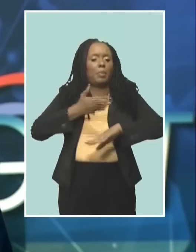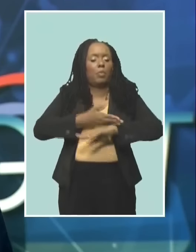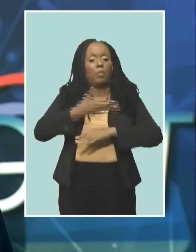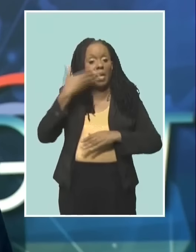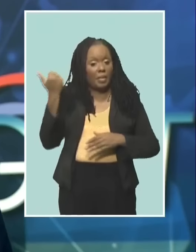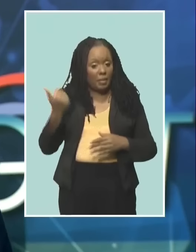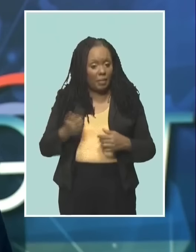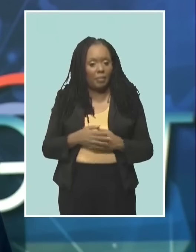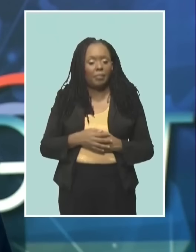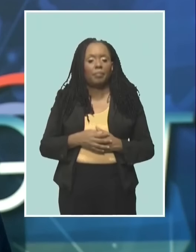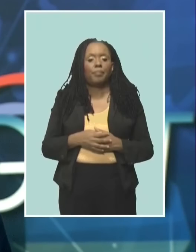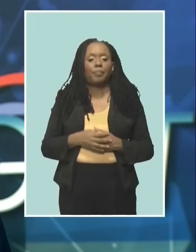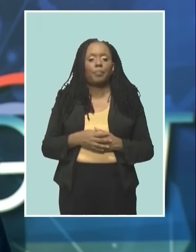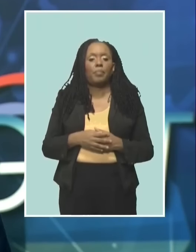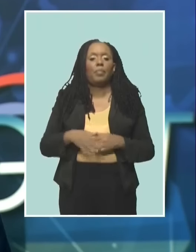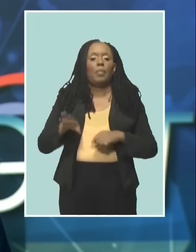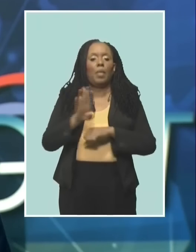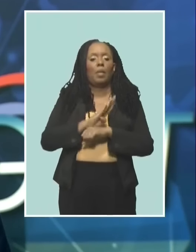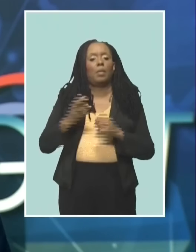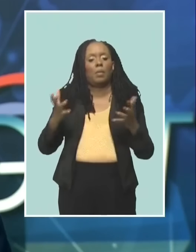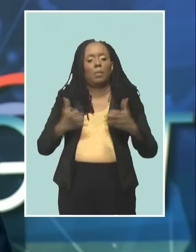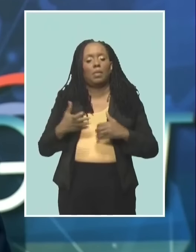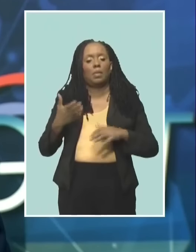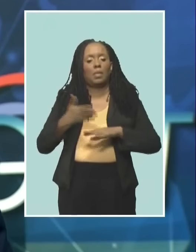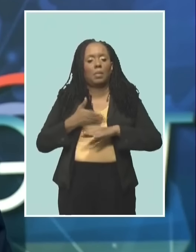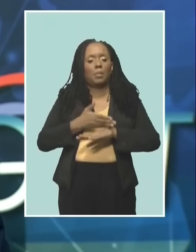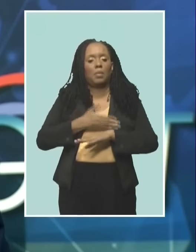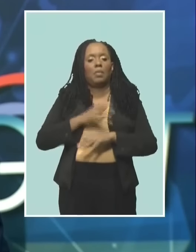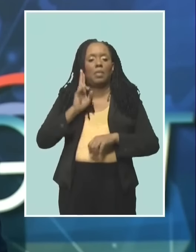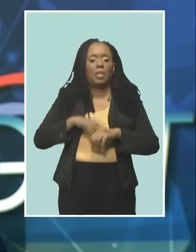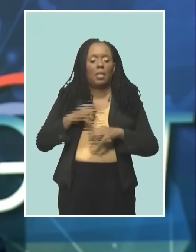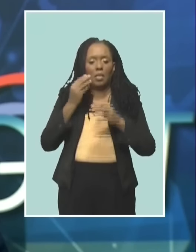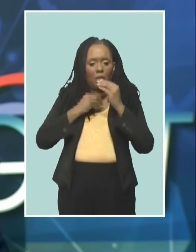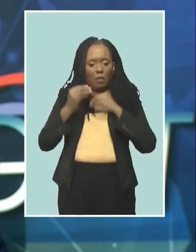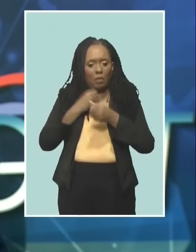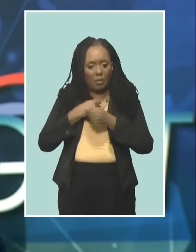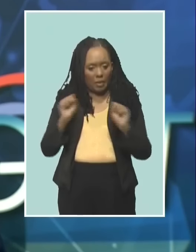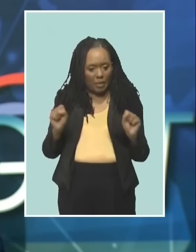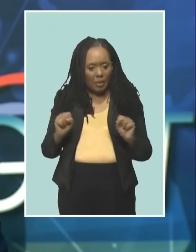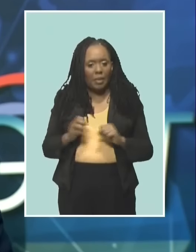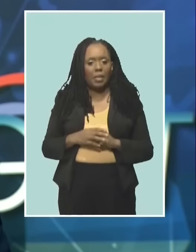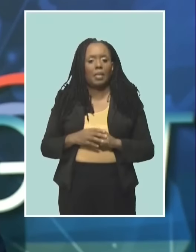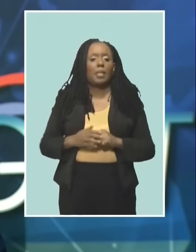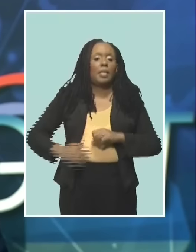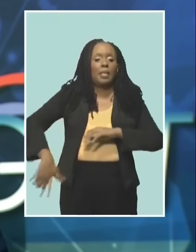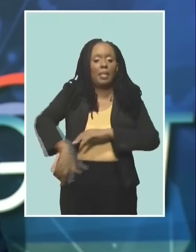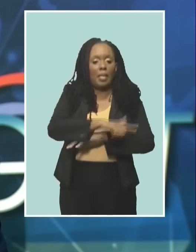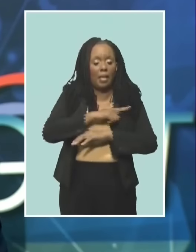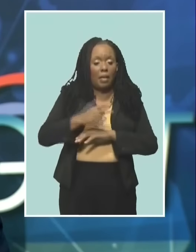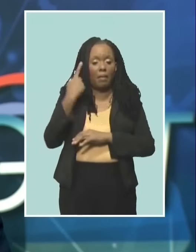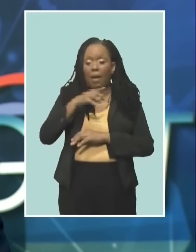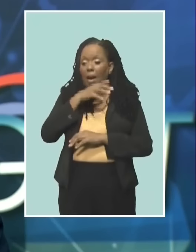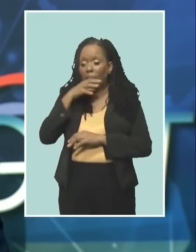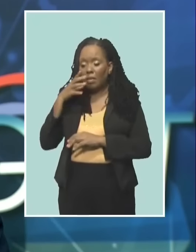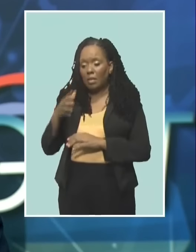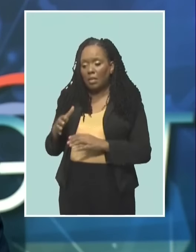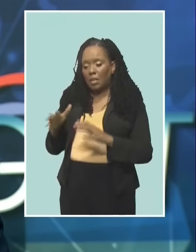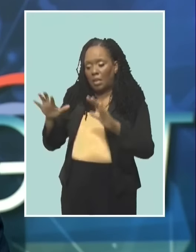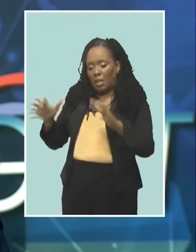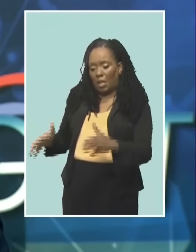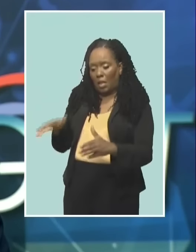As Barbados seeks to improve its national food security, citizens are being assured that land allocated for agriculture will